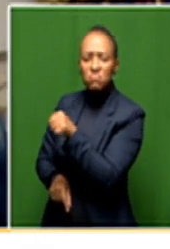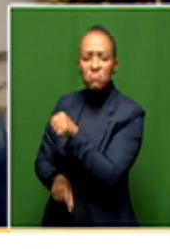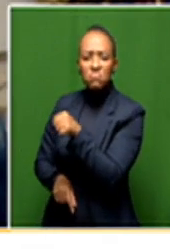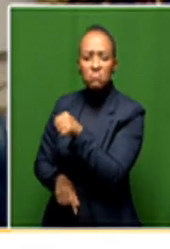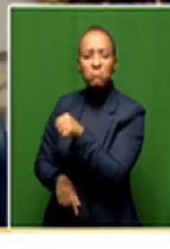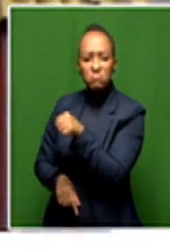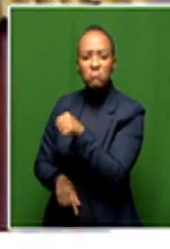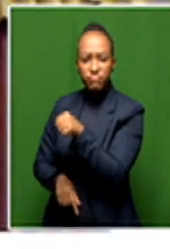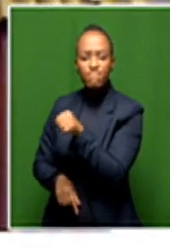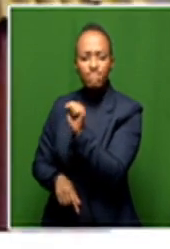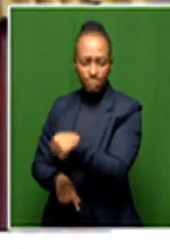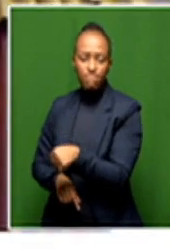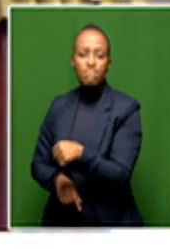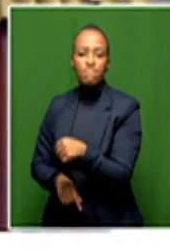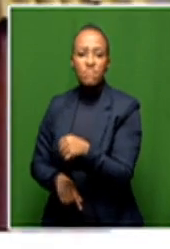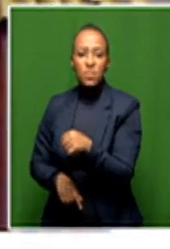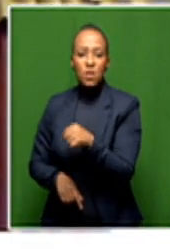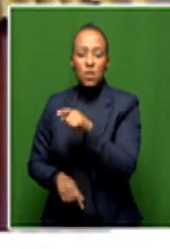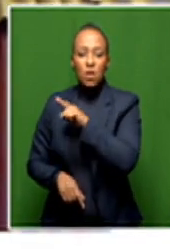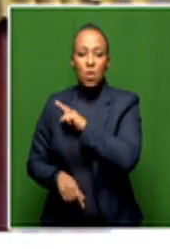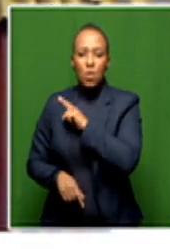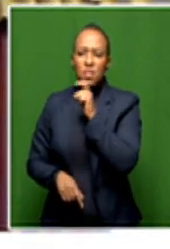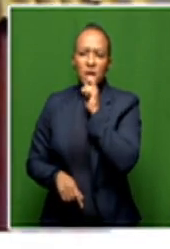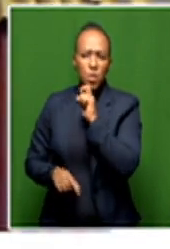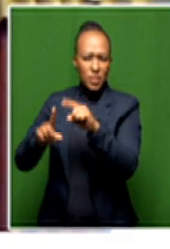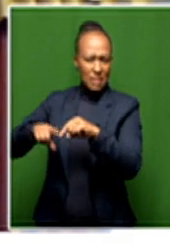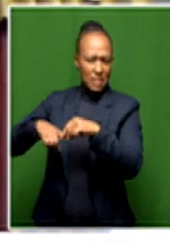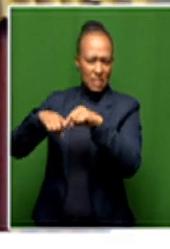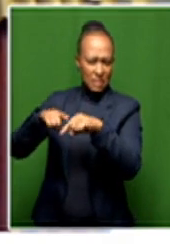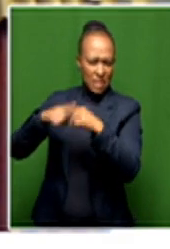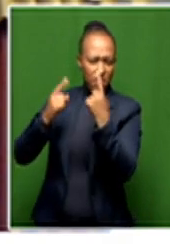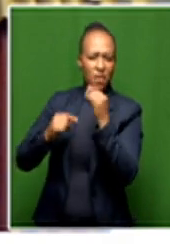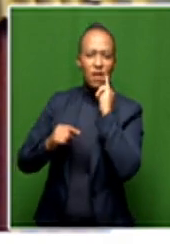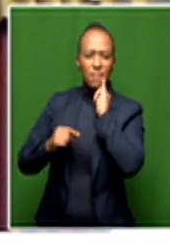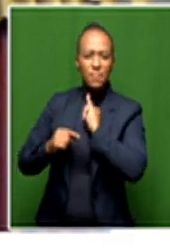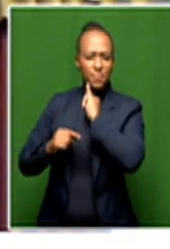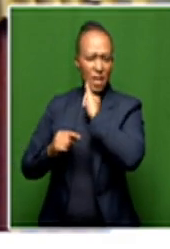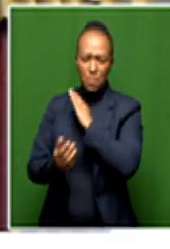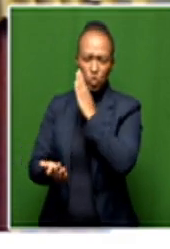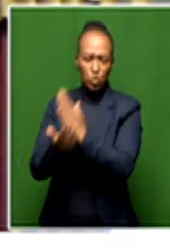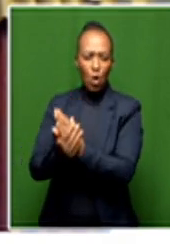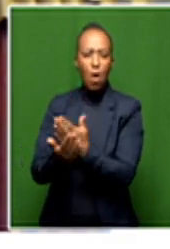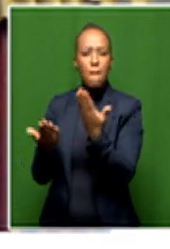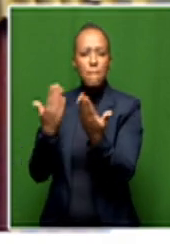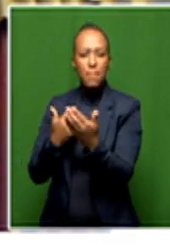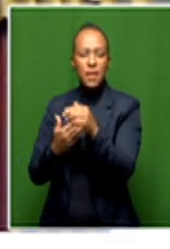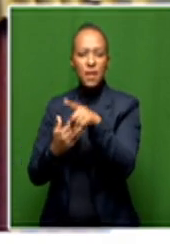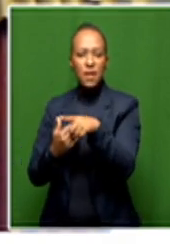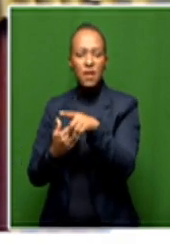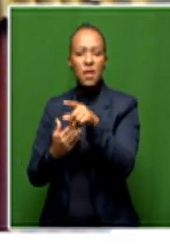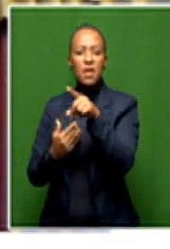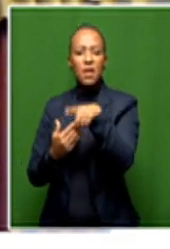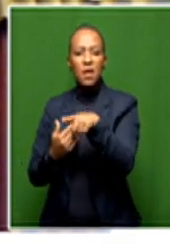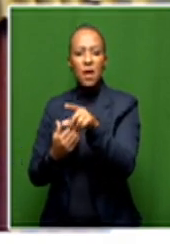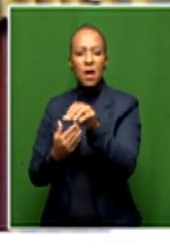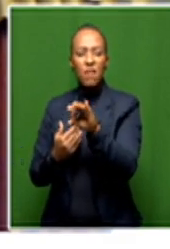studies. I think they are using a different one in Israel. I'm not sure. I think it's Pfizer. Most of the first world countries are also